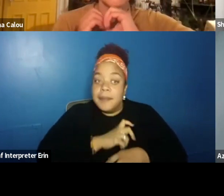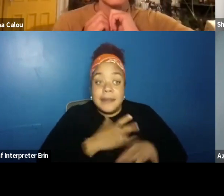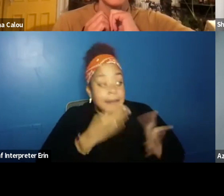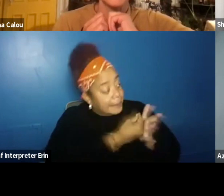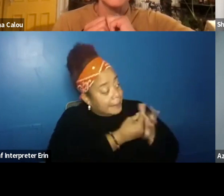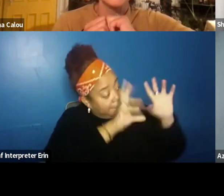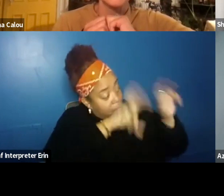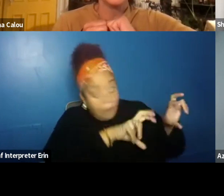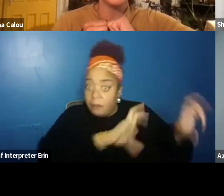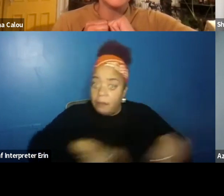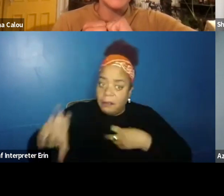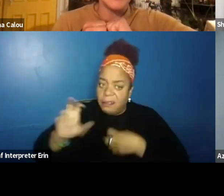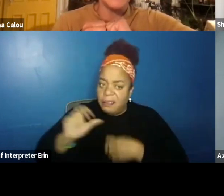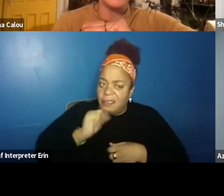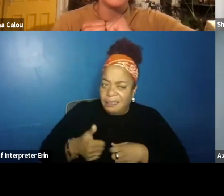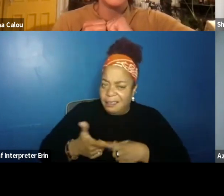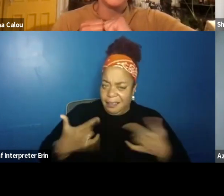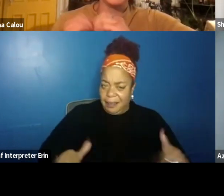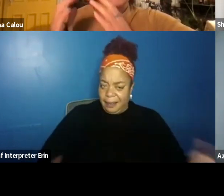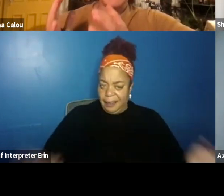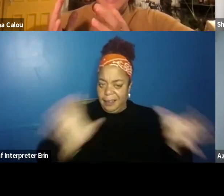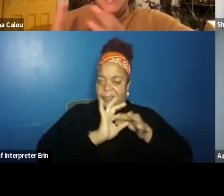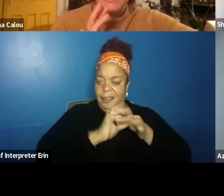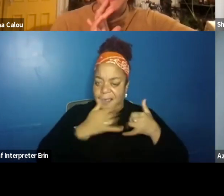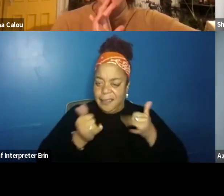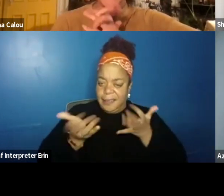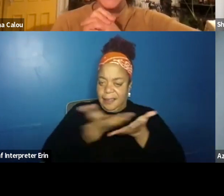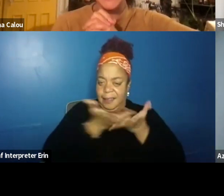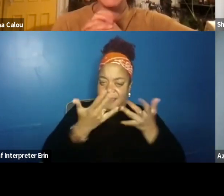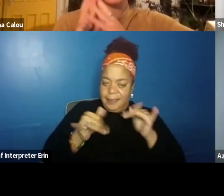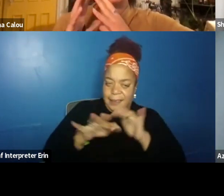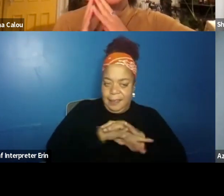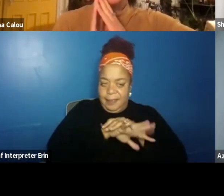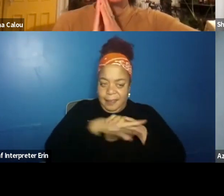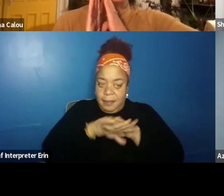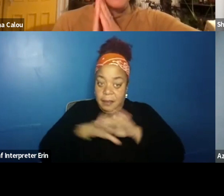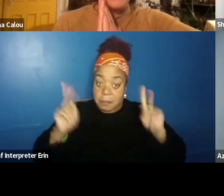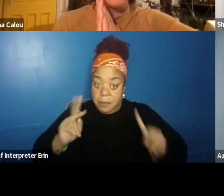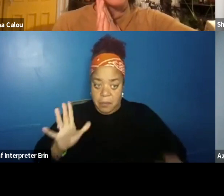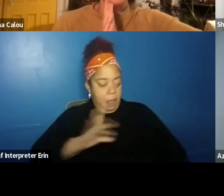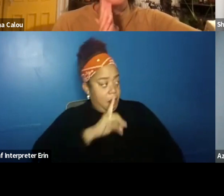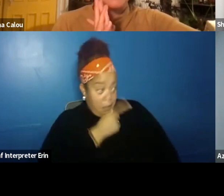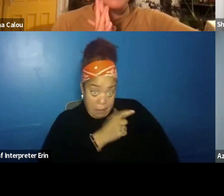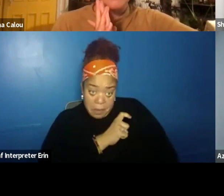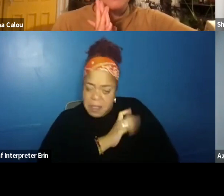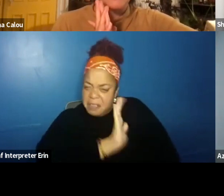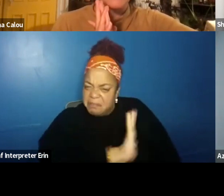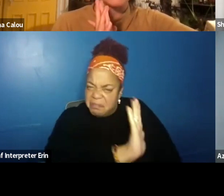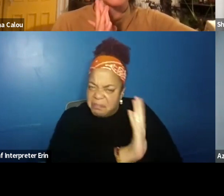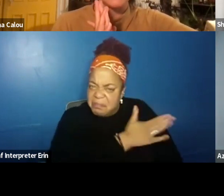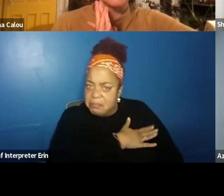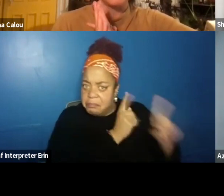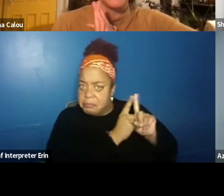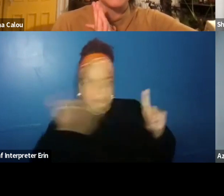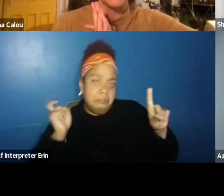divert calls from police, they would not be doing what I'm about to tell you that they're doing. They're not working to end the harms